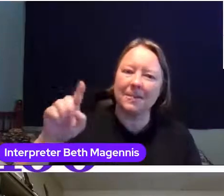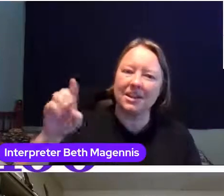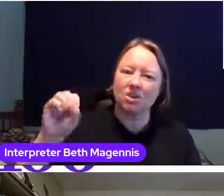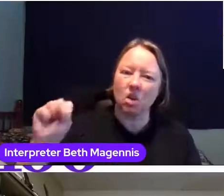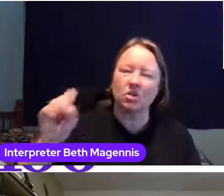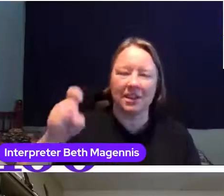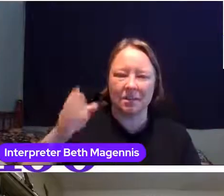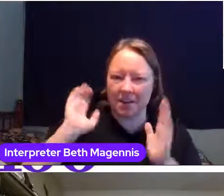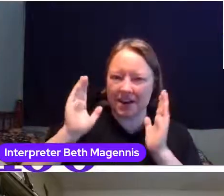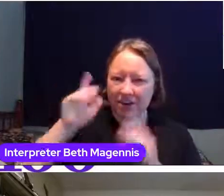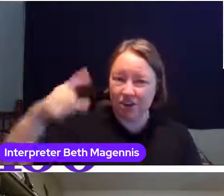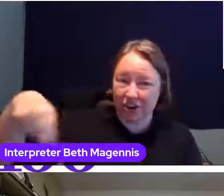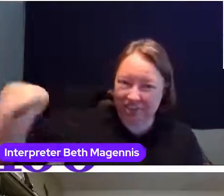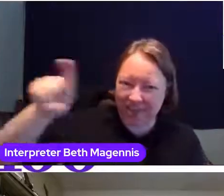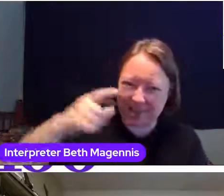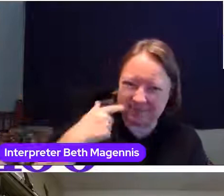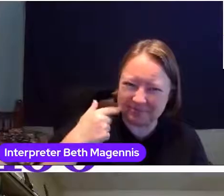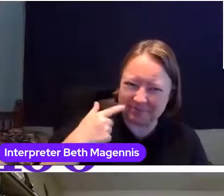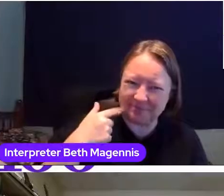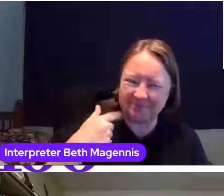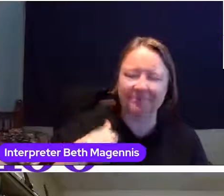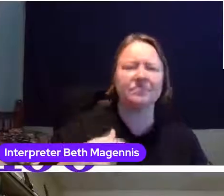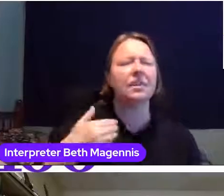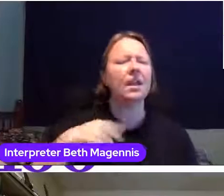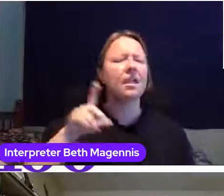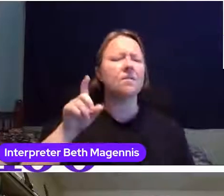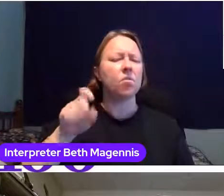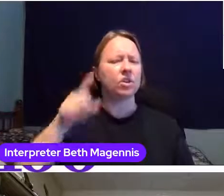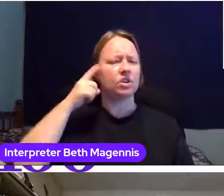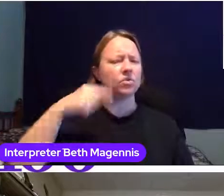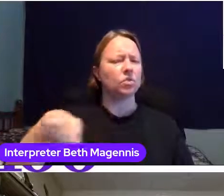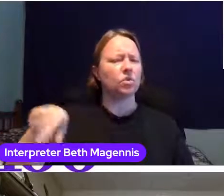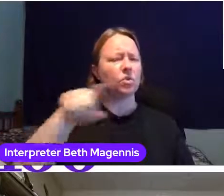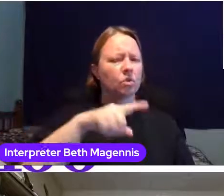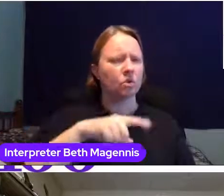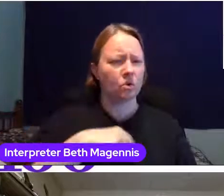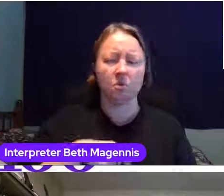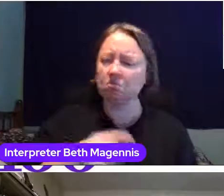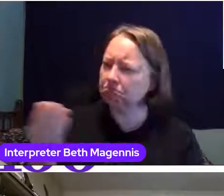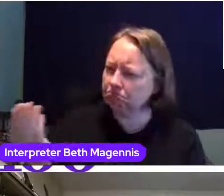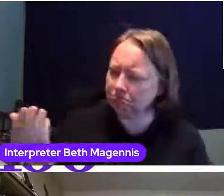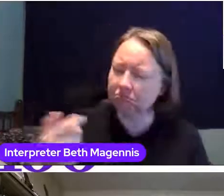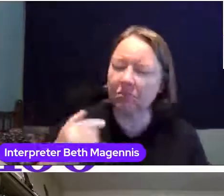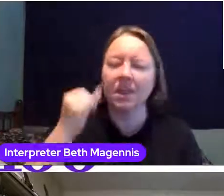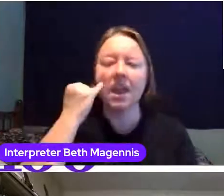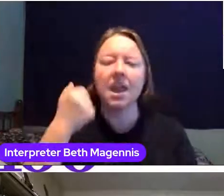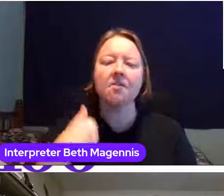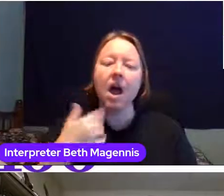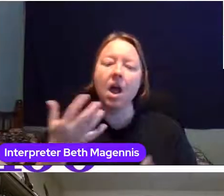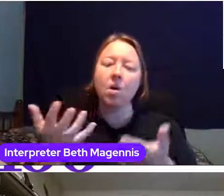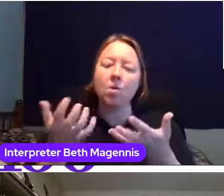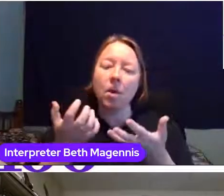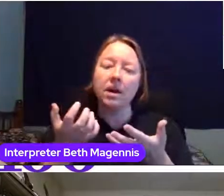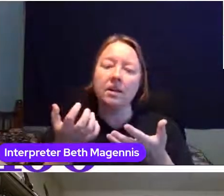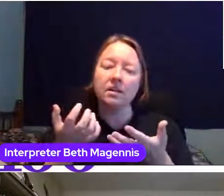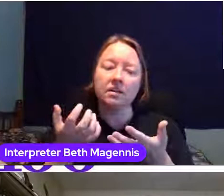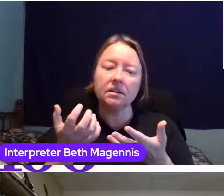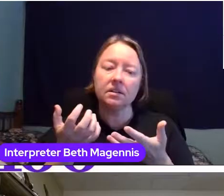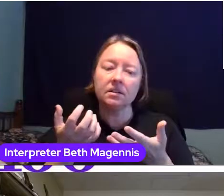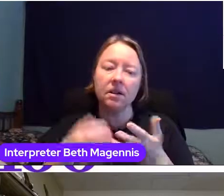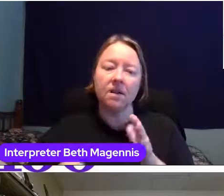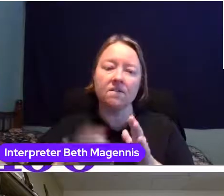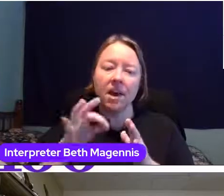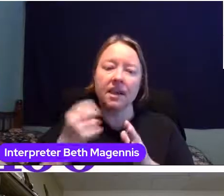them. I have a question for you all. If Absolutely. I wanted to find someone in my